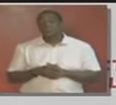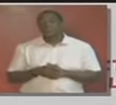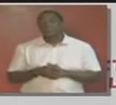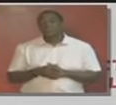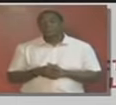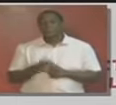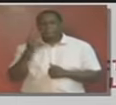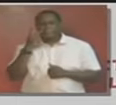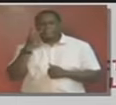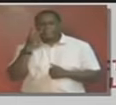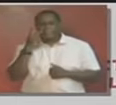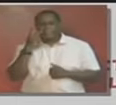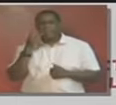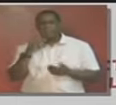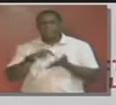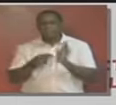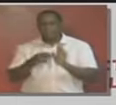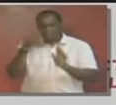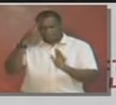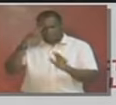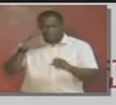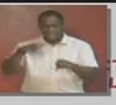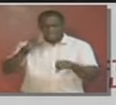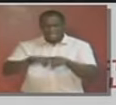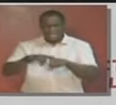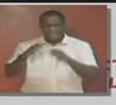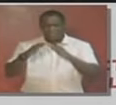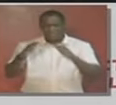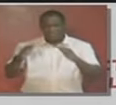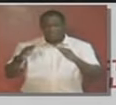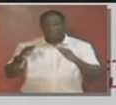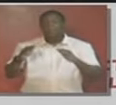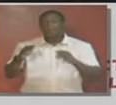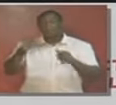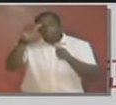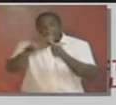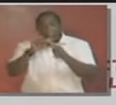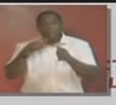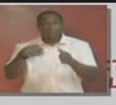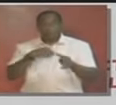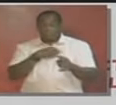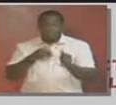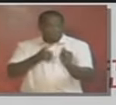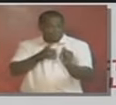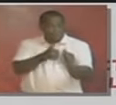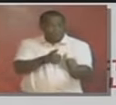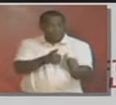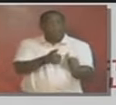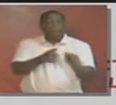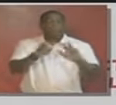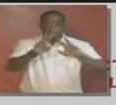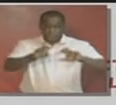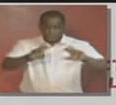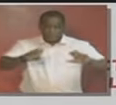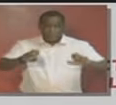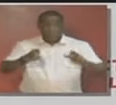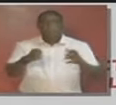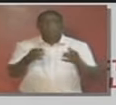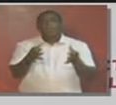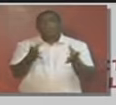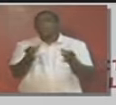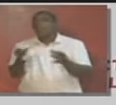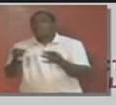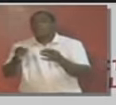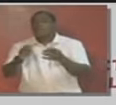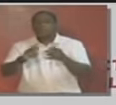is that the careful contact tracing, the careful follow-up activities that have arisen out of the cases identified in County